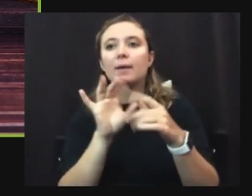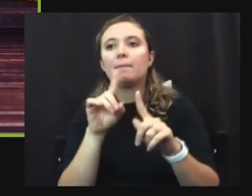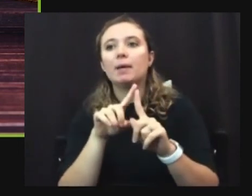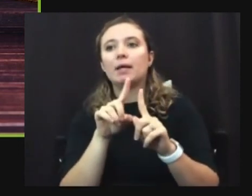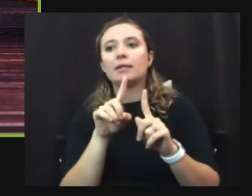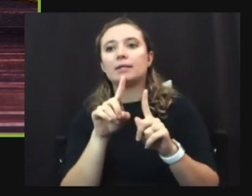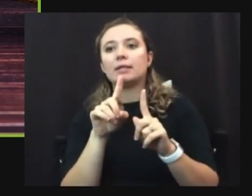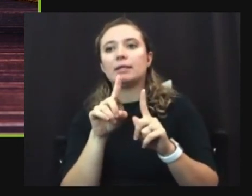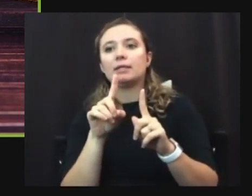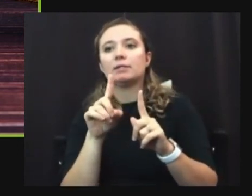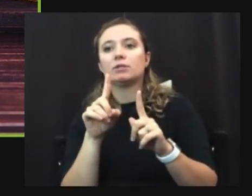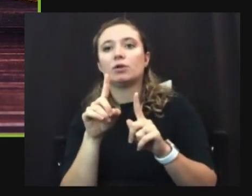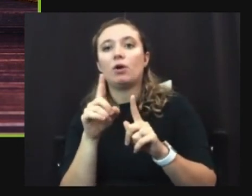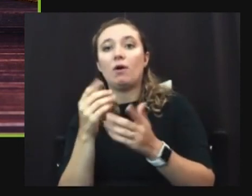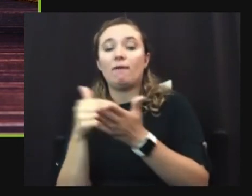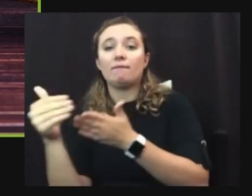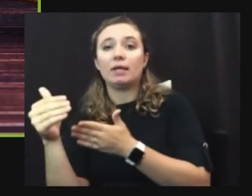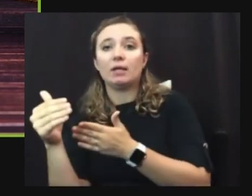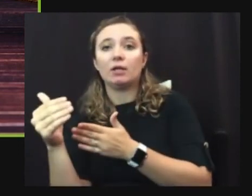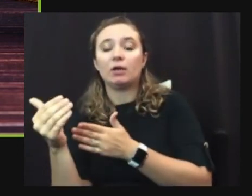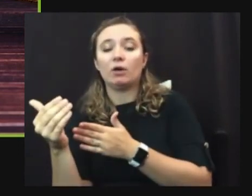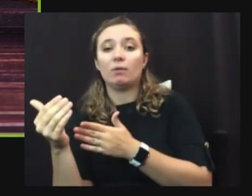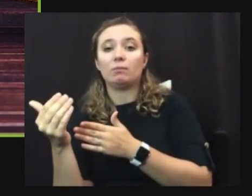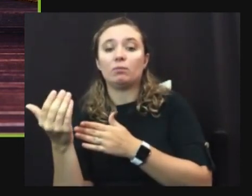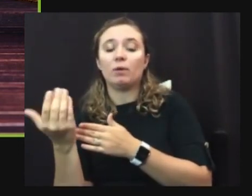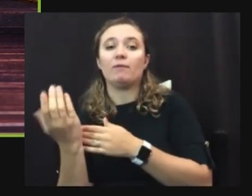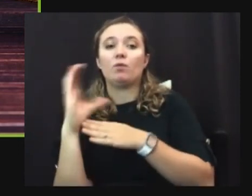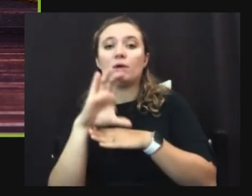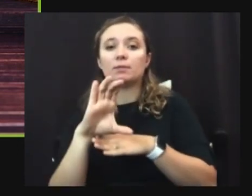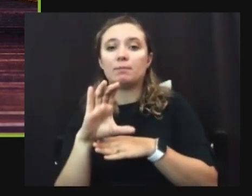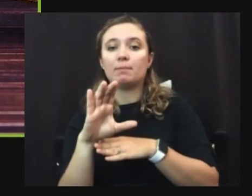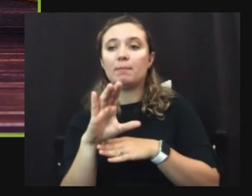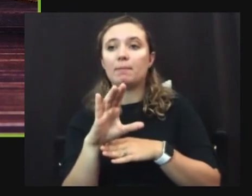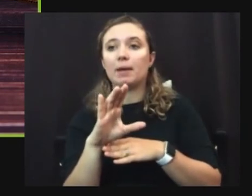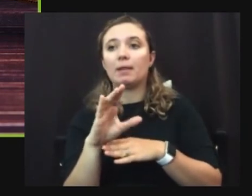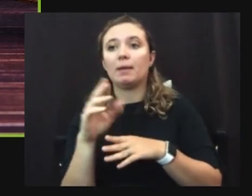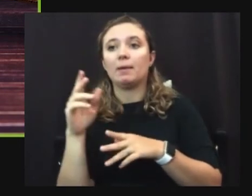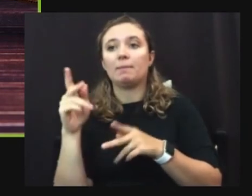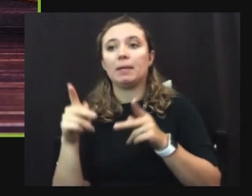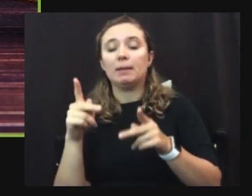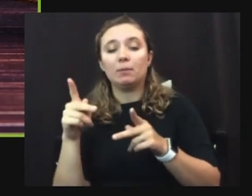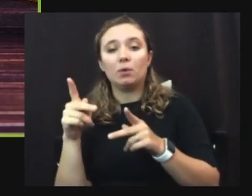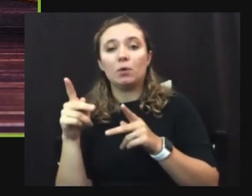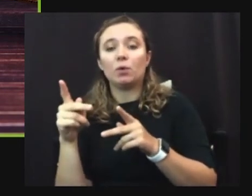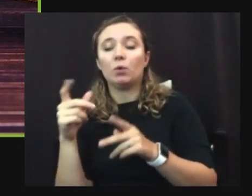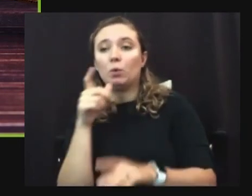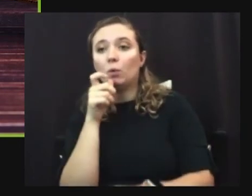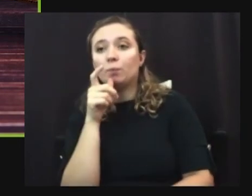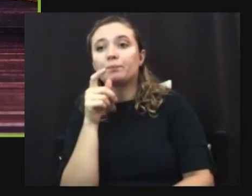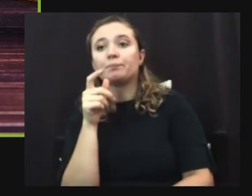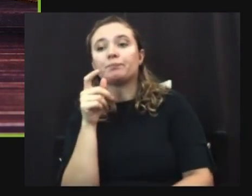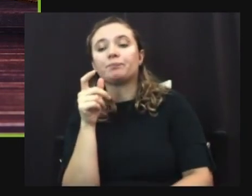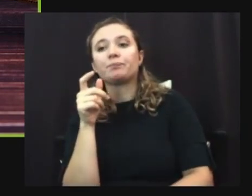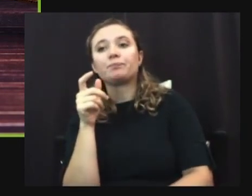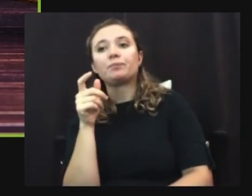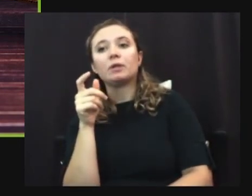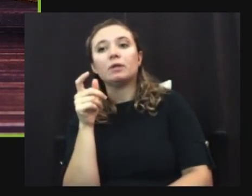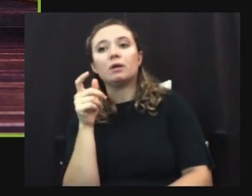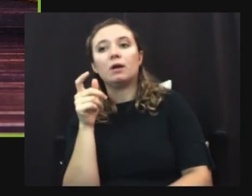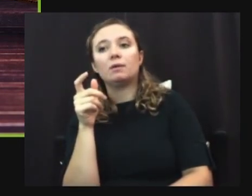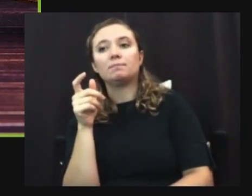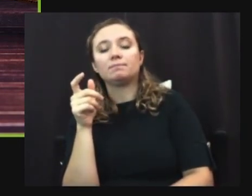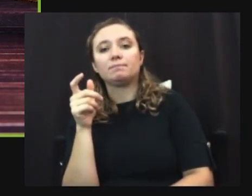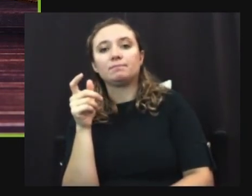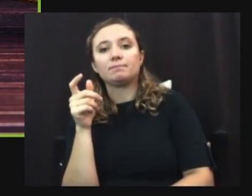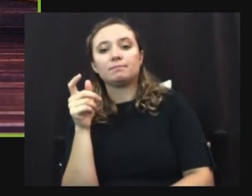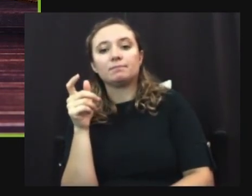the empathy showing compliance and gratitude. In other words, the empathy giver wants the receiver to be grateful and thankful and dependent on their mercy.